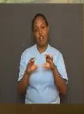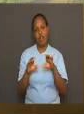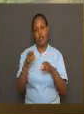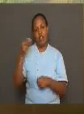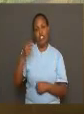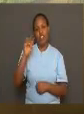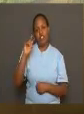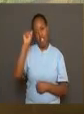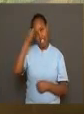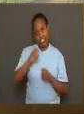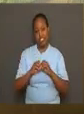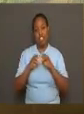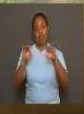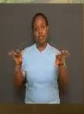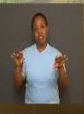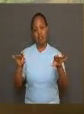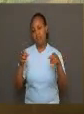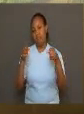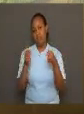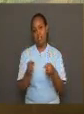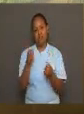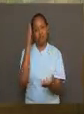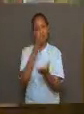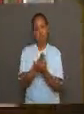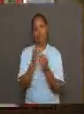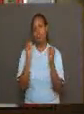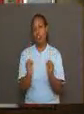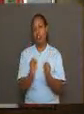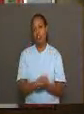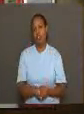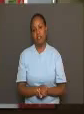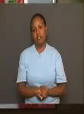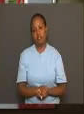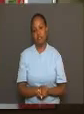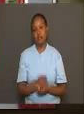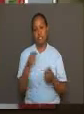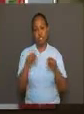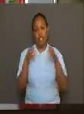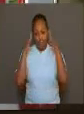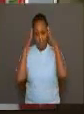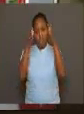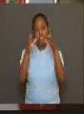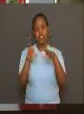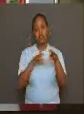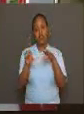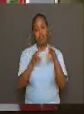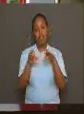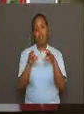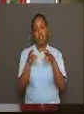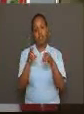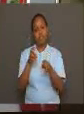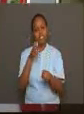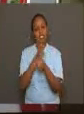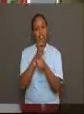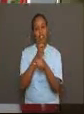of HIV/AIDS can be stopped. Our focus today is on the